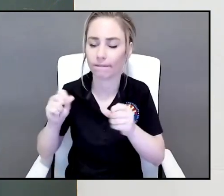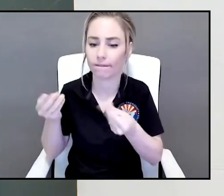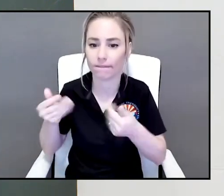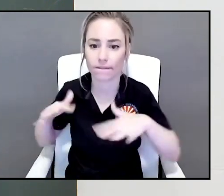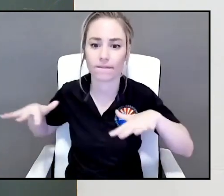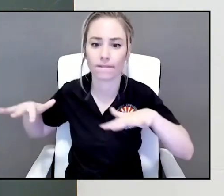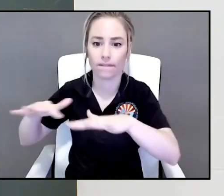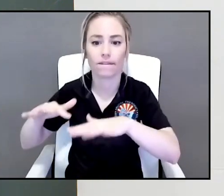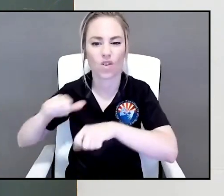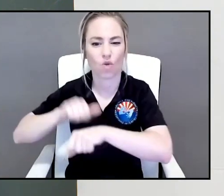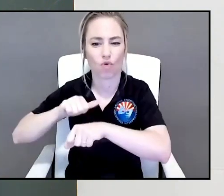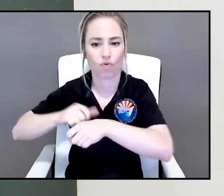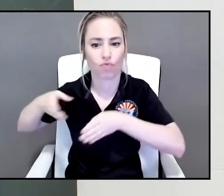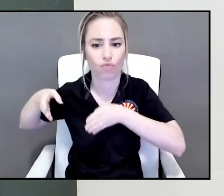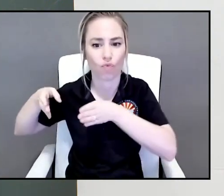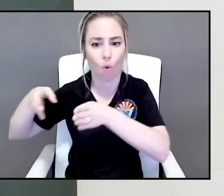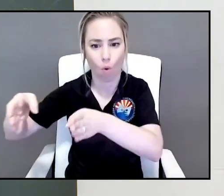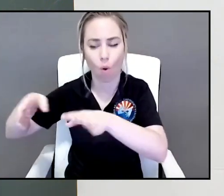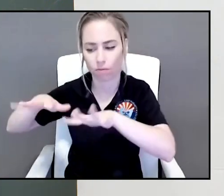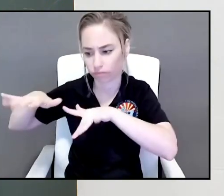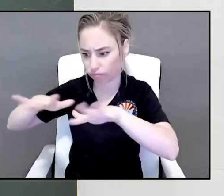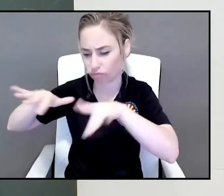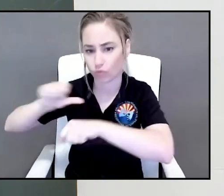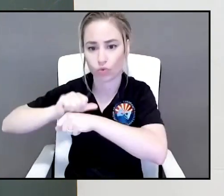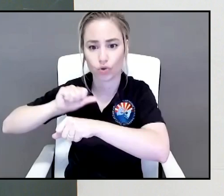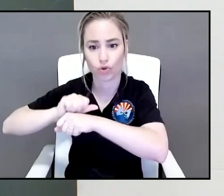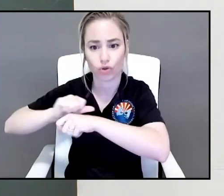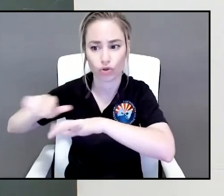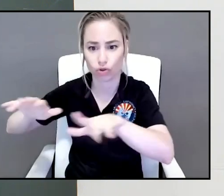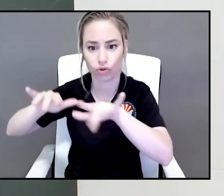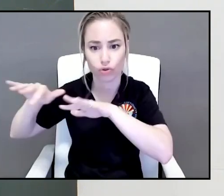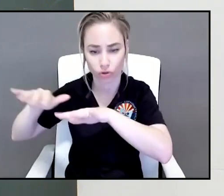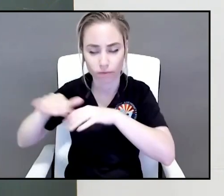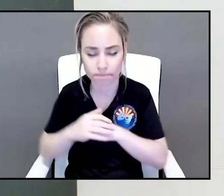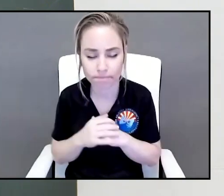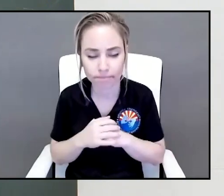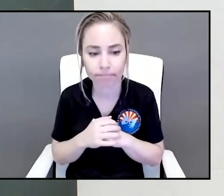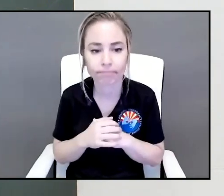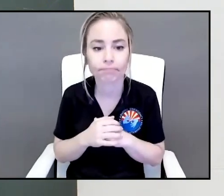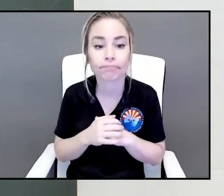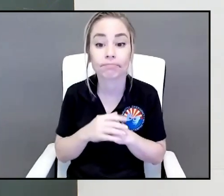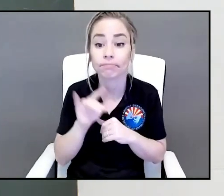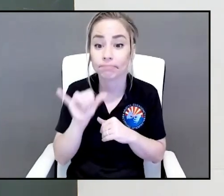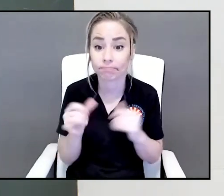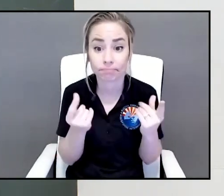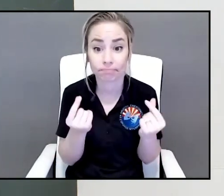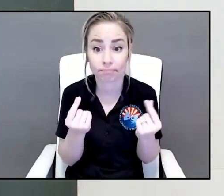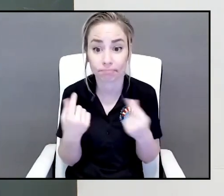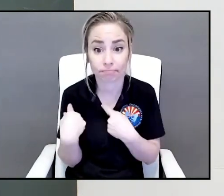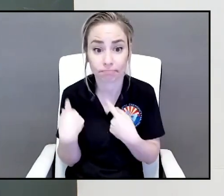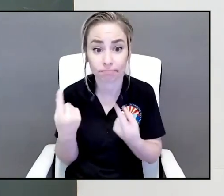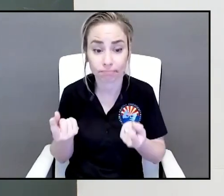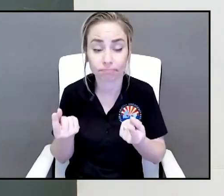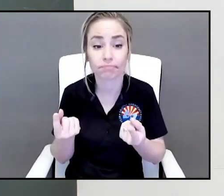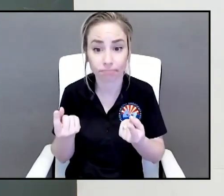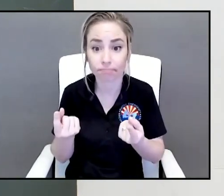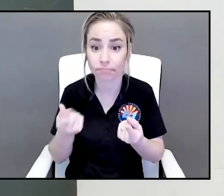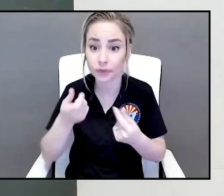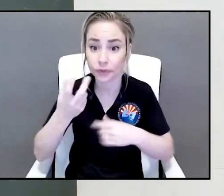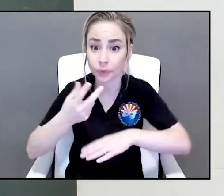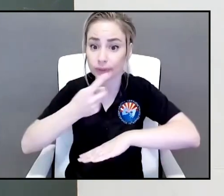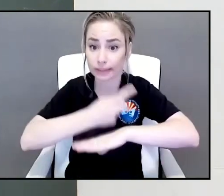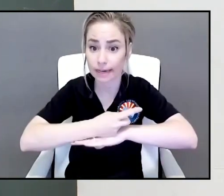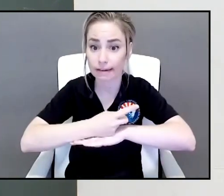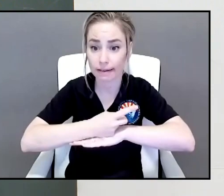that kind of stuff, and work on some of that stuff that they can access from there. So that's what we've been doing for the last few days.